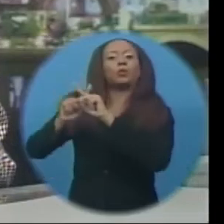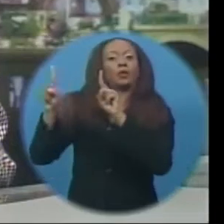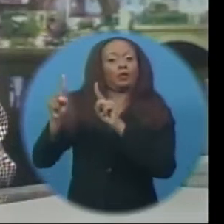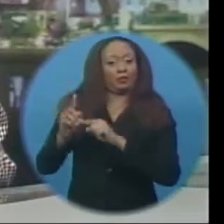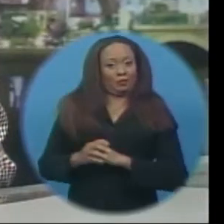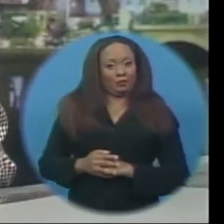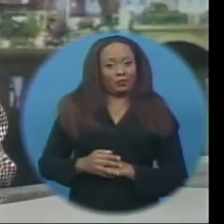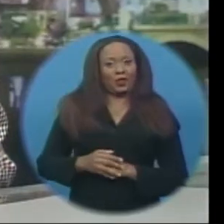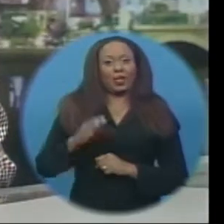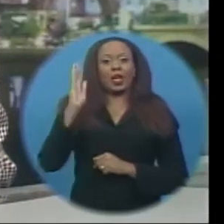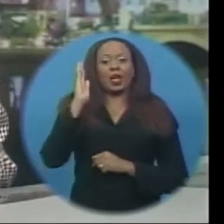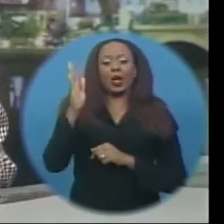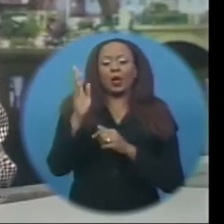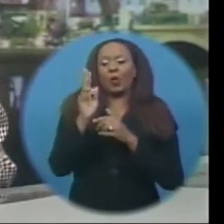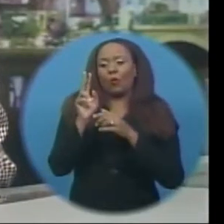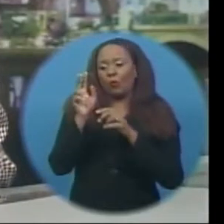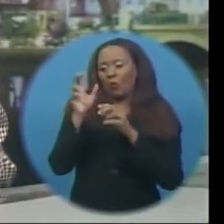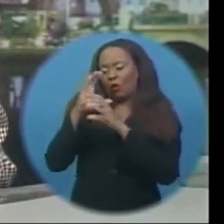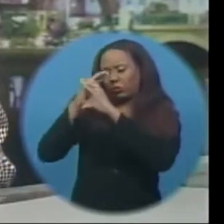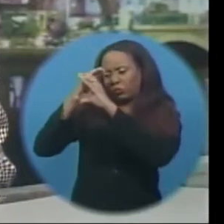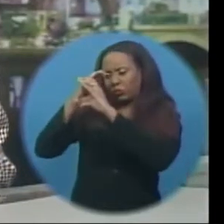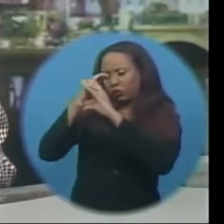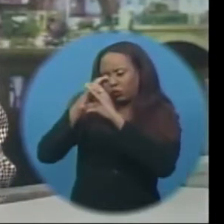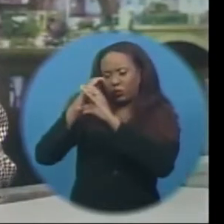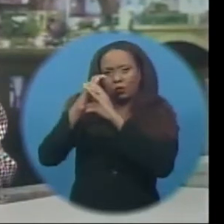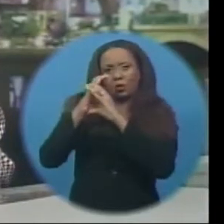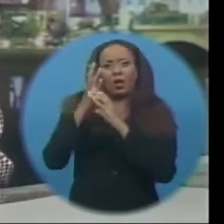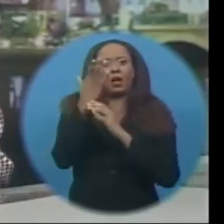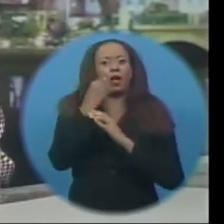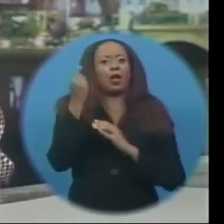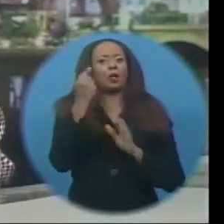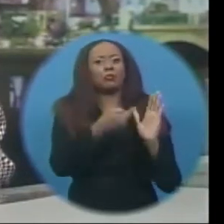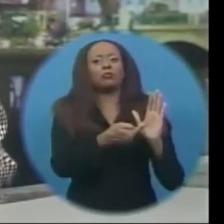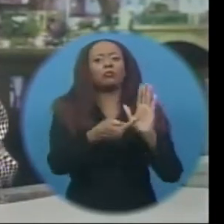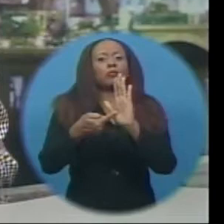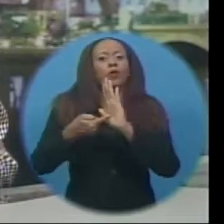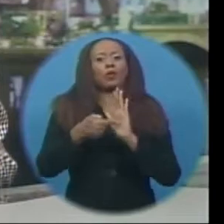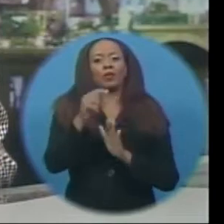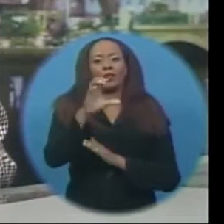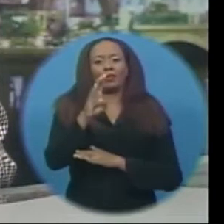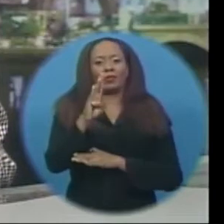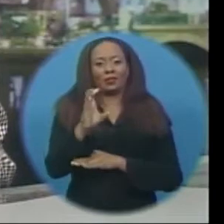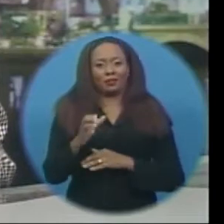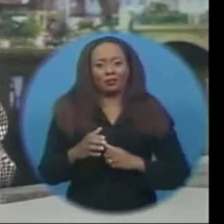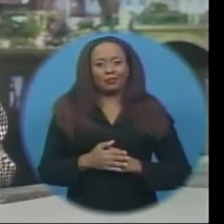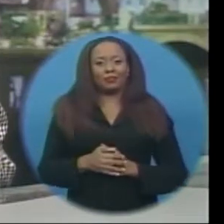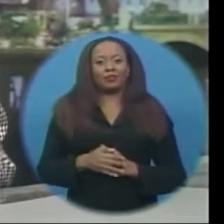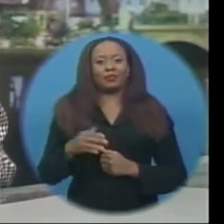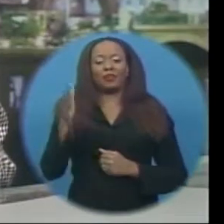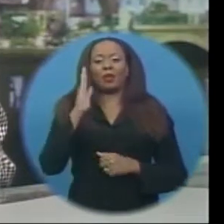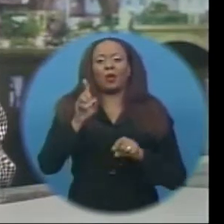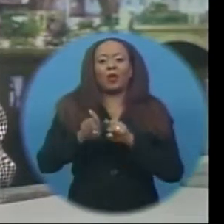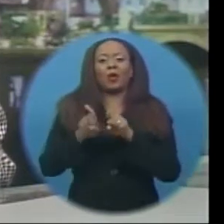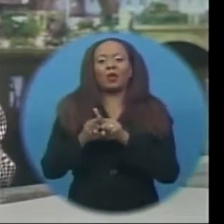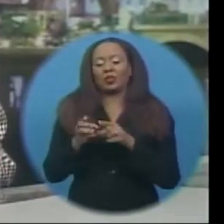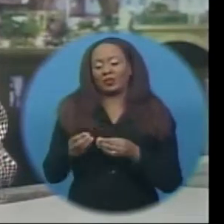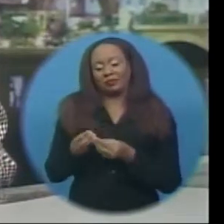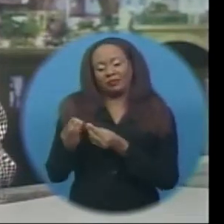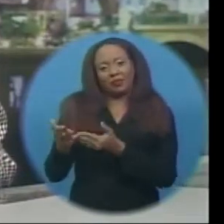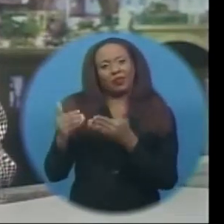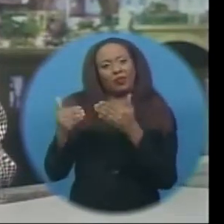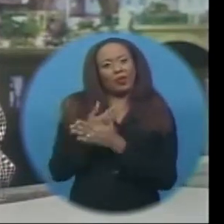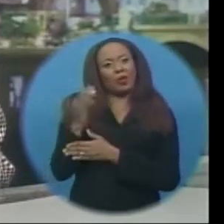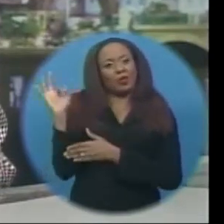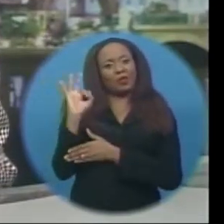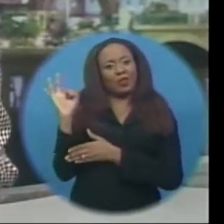be filmed and developed as a TV series for CBC TV8. Partners will also refurbish the home with